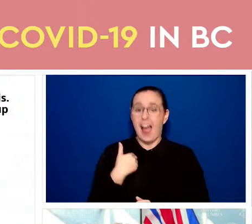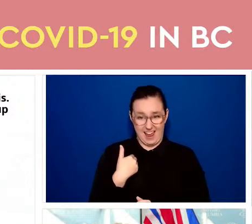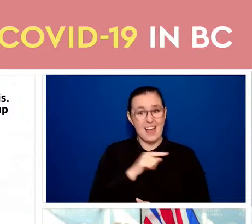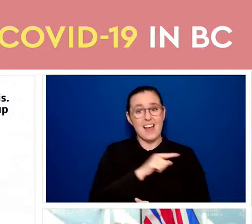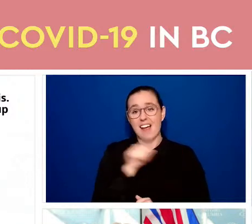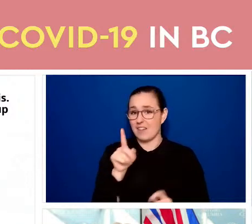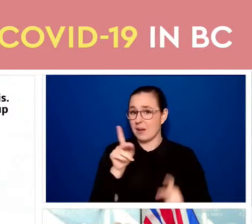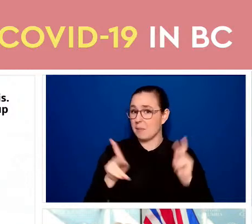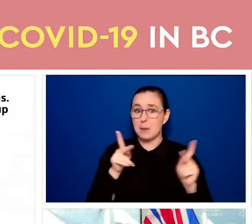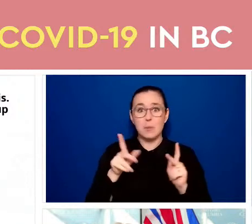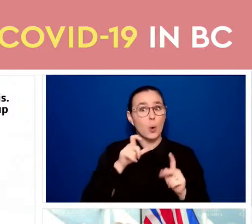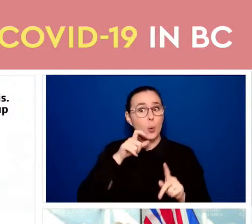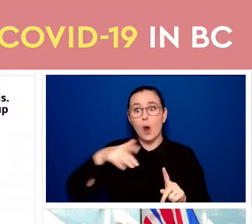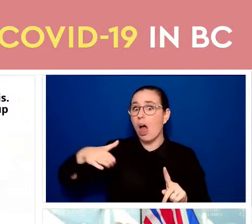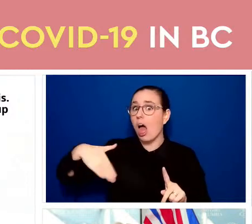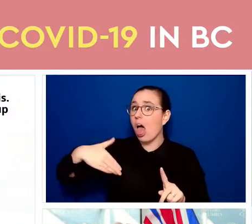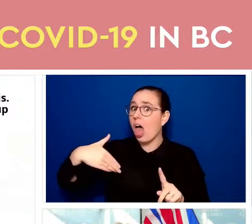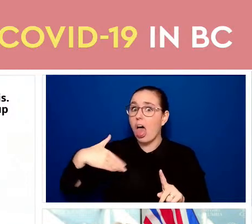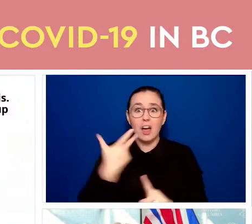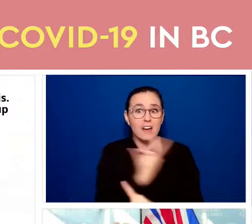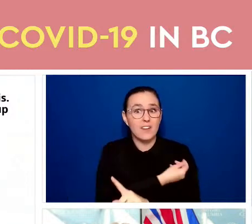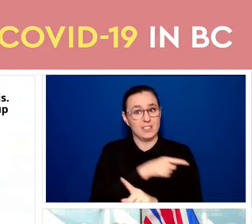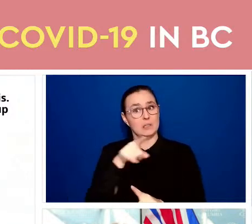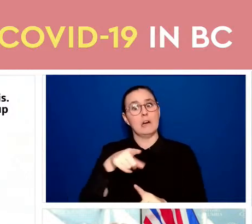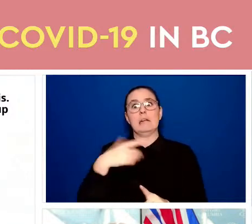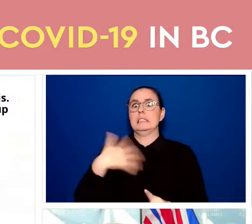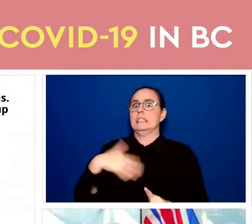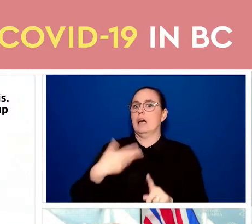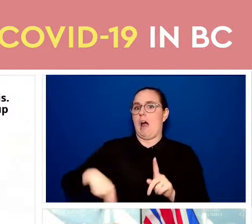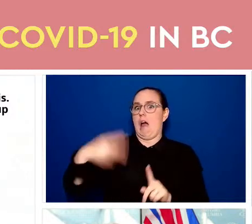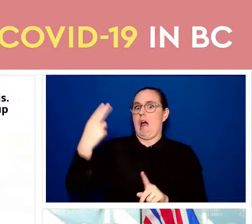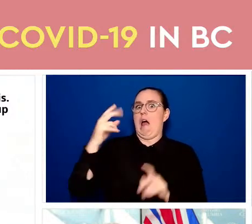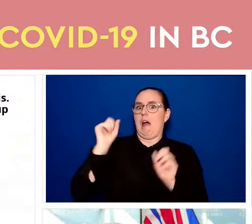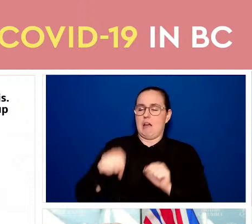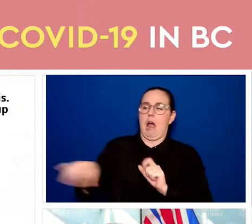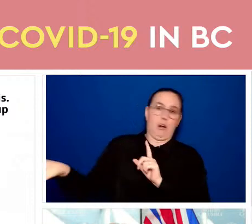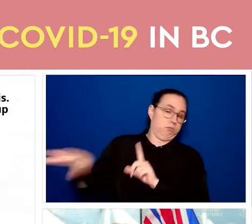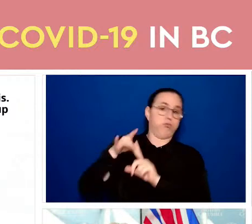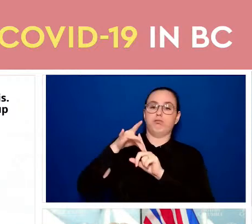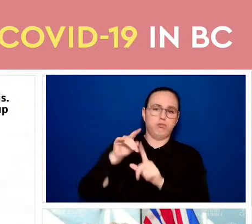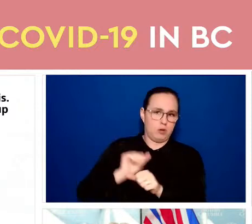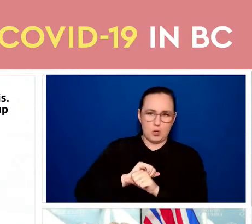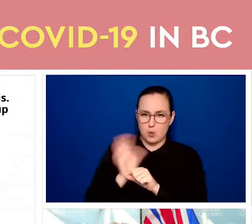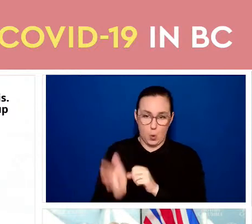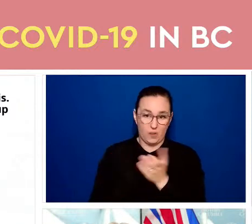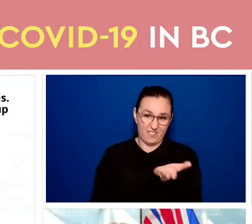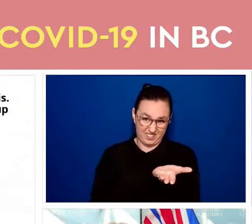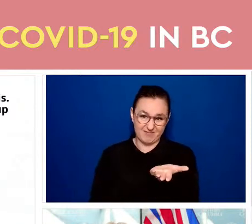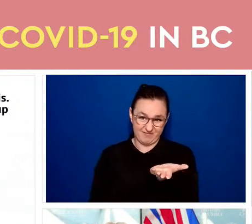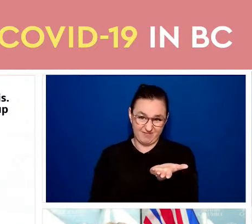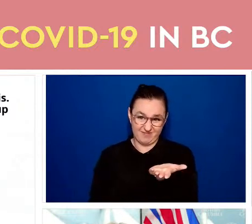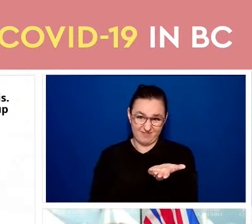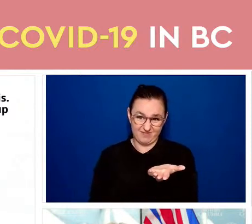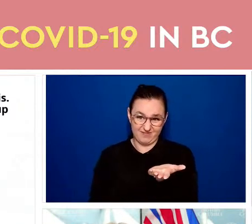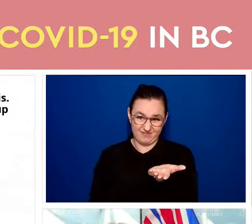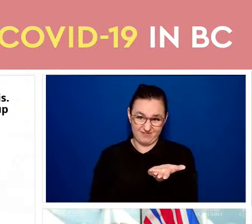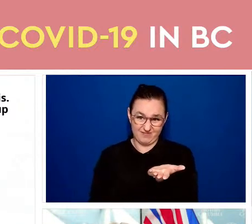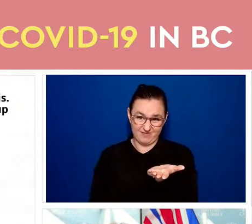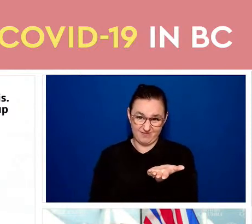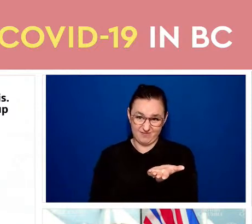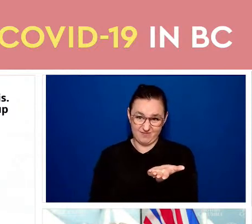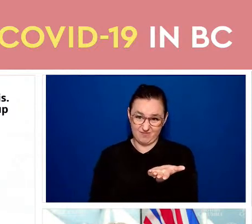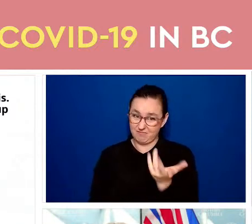are protected through the immunization that we have. And of all of the unvaccinated populations,